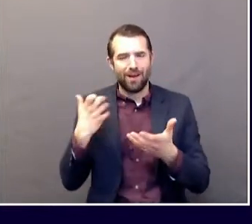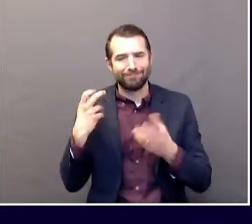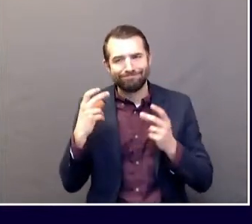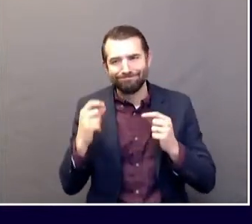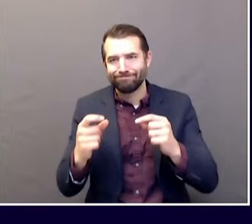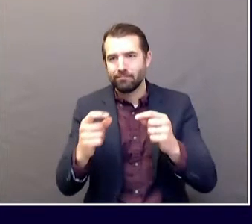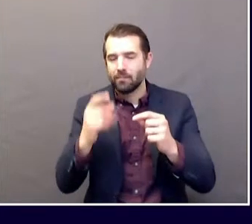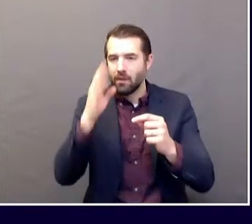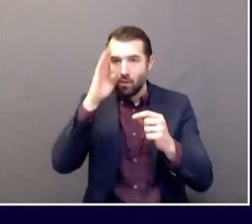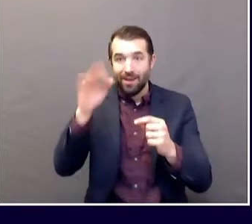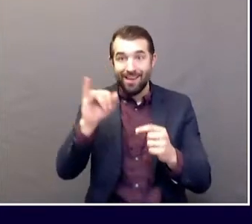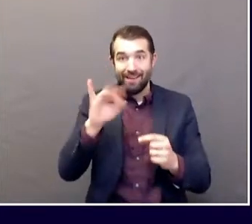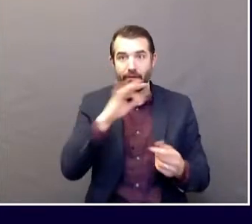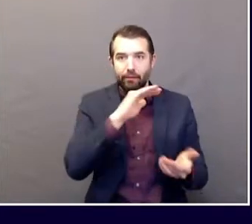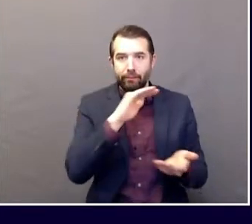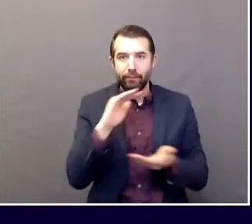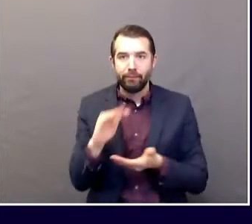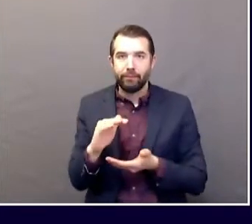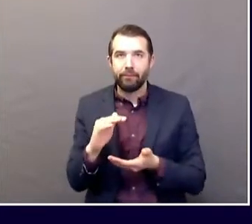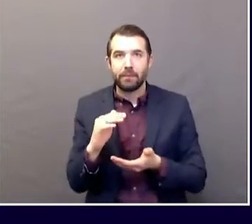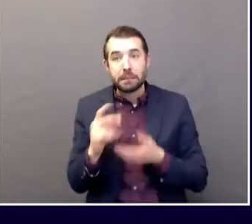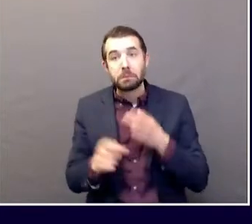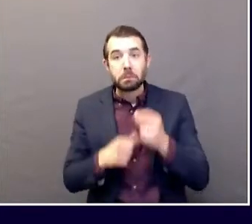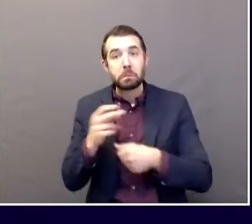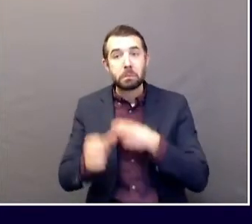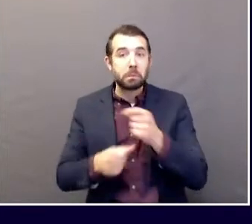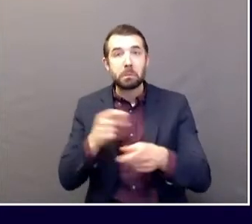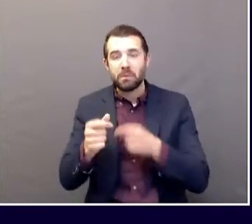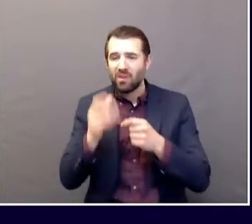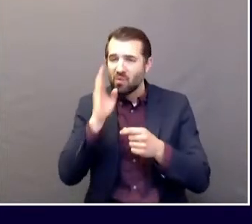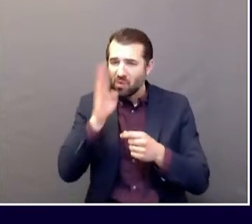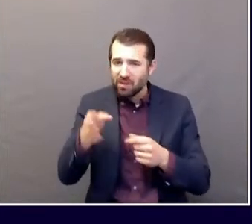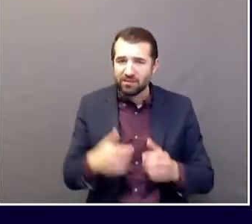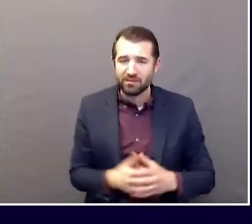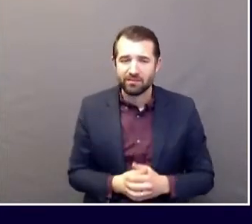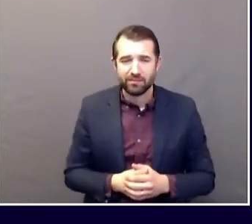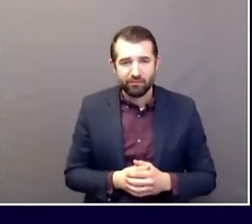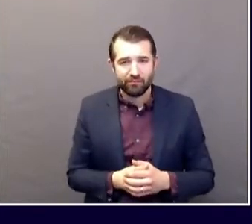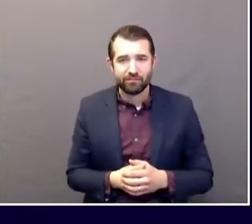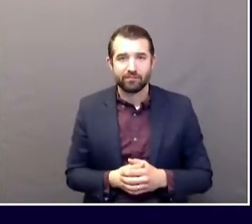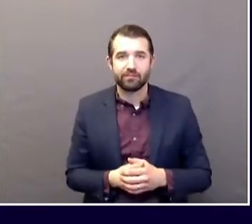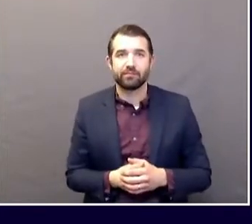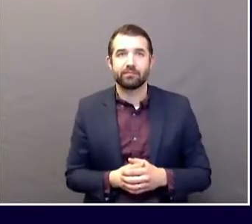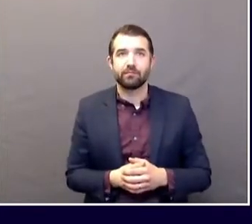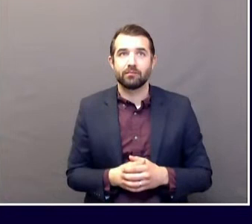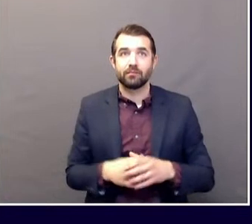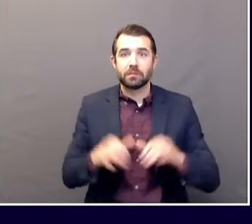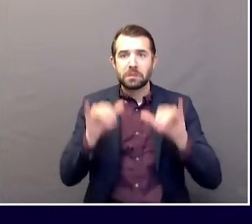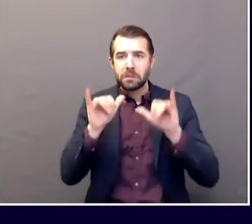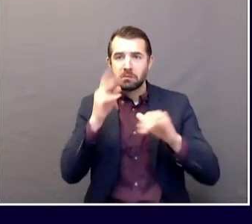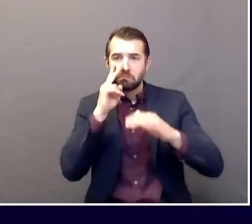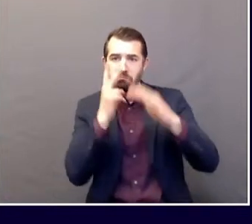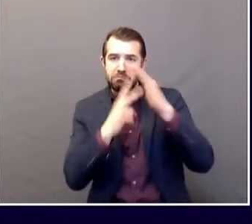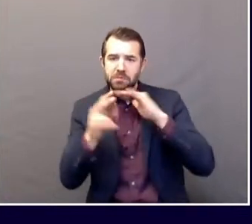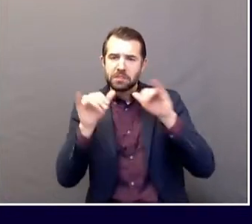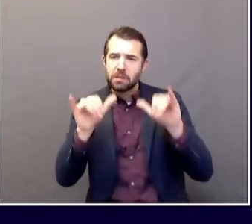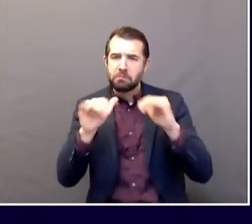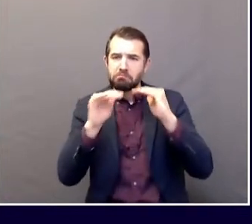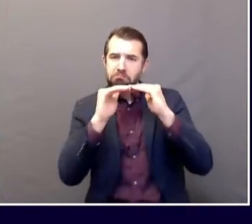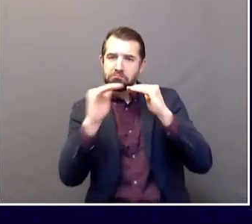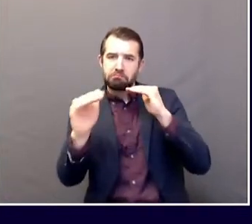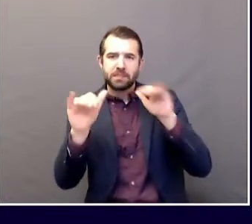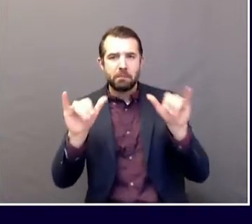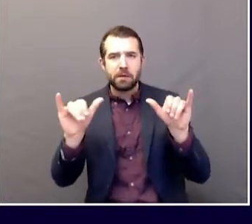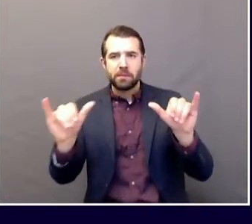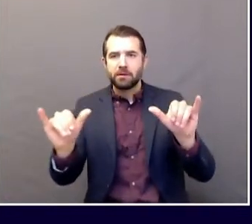process. There is no doubt about that. I don't know that it's changed the analysis, though, at least not at this time. Great, thank you. Thanks,